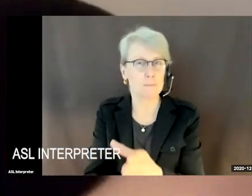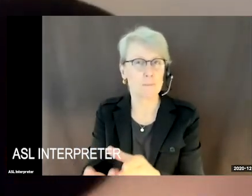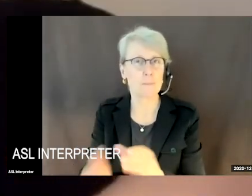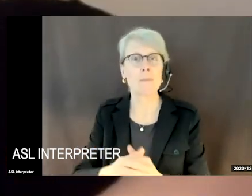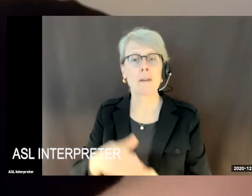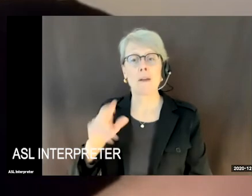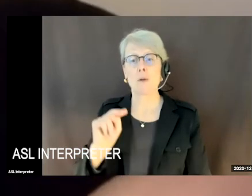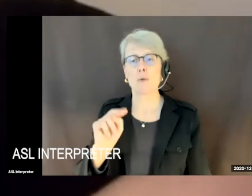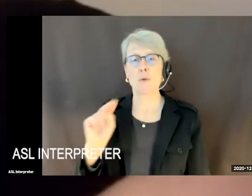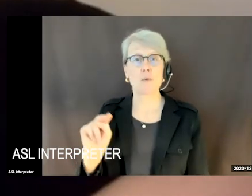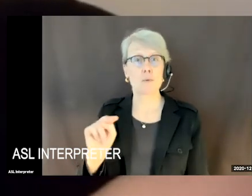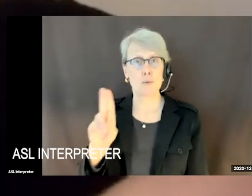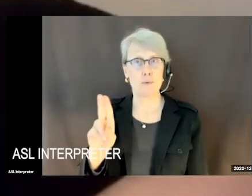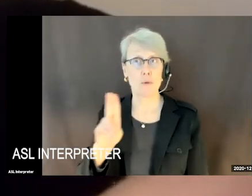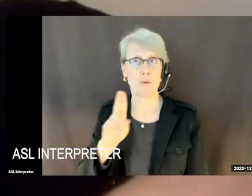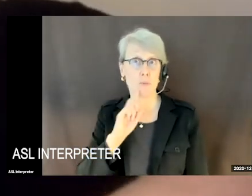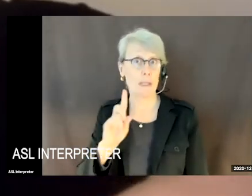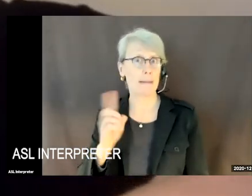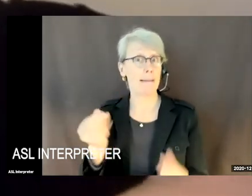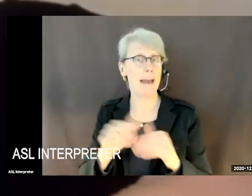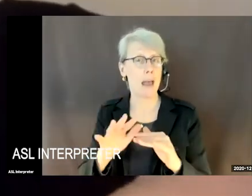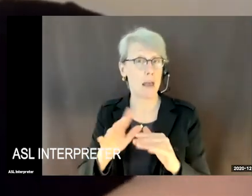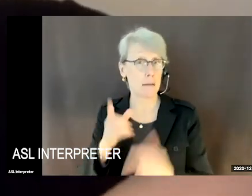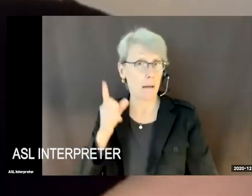COVID-19 has showed us where the cracks are in the system.